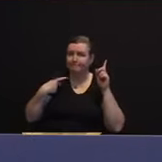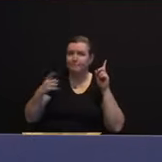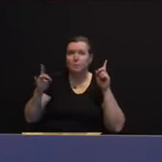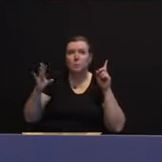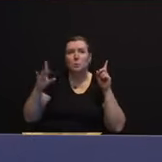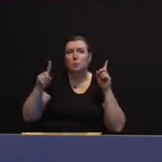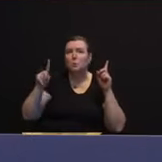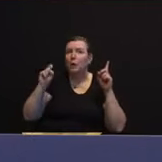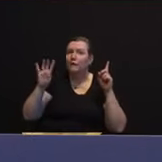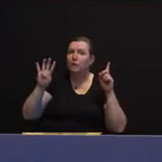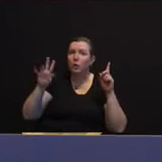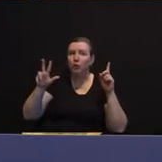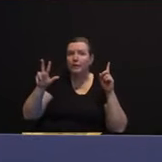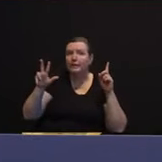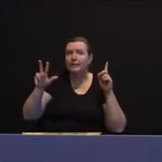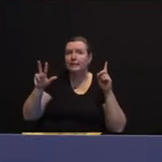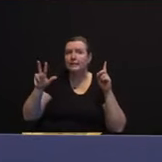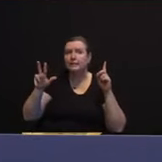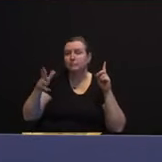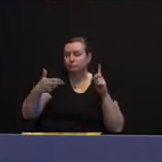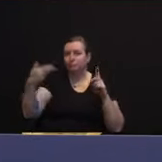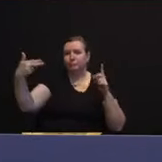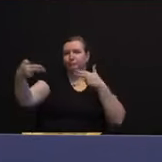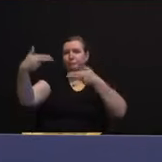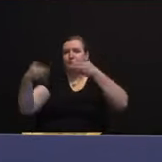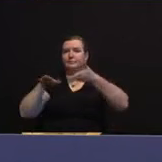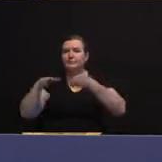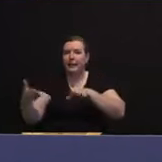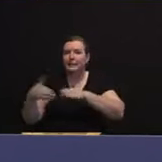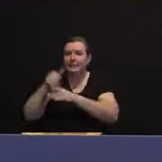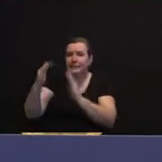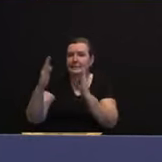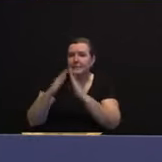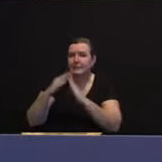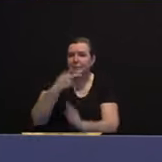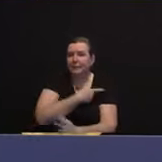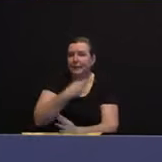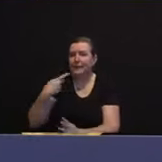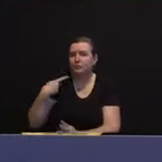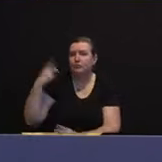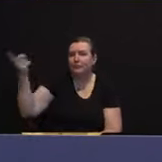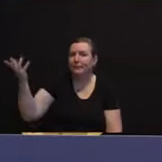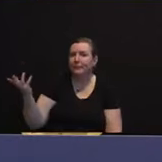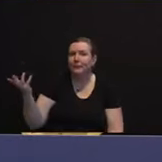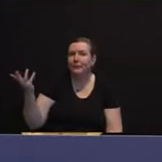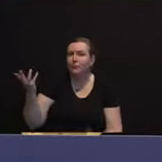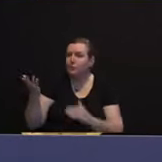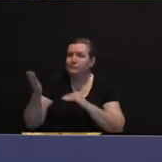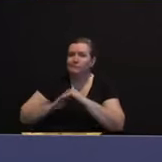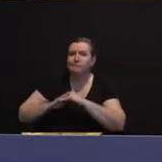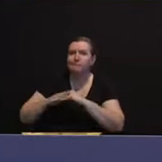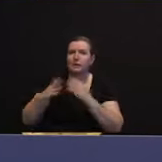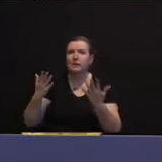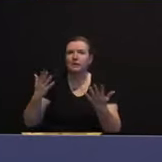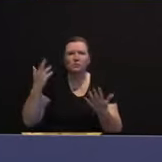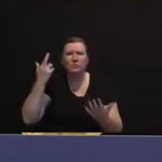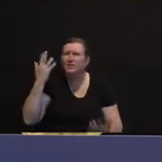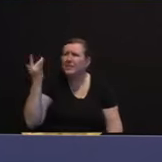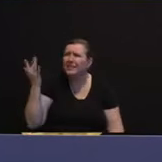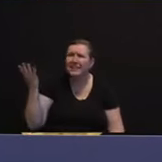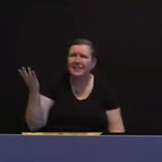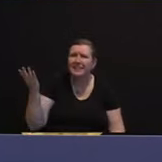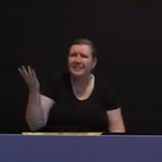year. What is your reaction to this increase in violence in Paterson? Is this a trend in other cities in New Jersey, and what can you attribute it to? And some